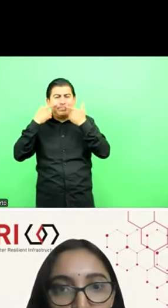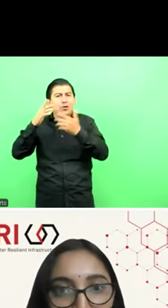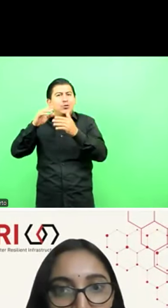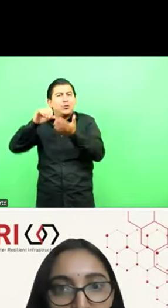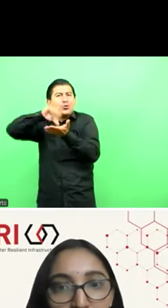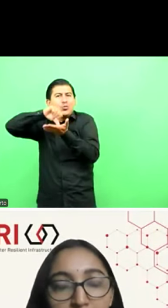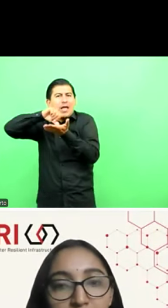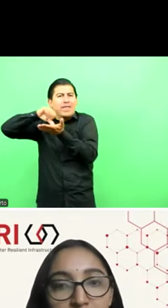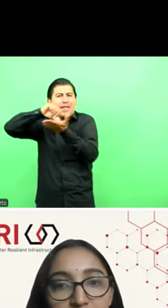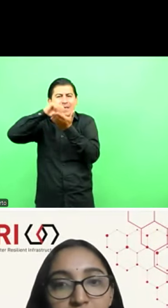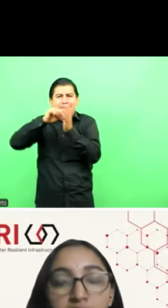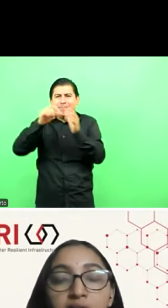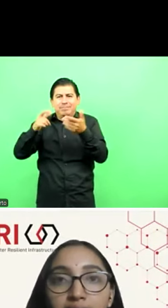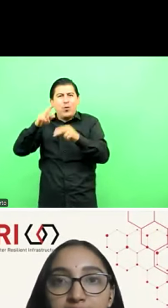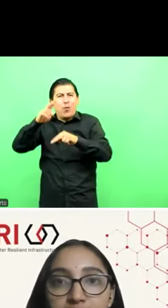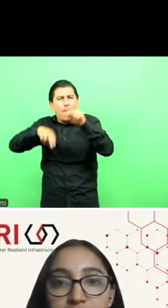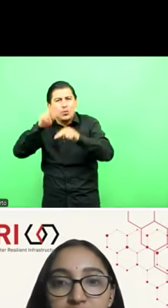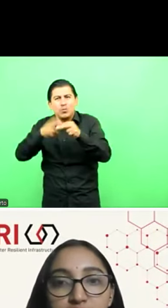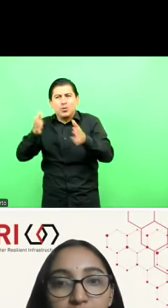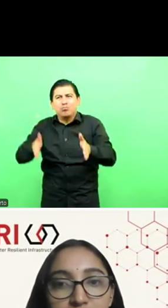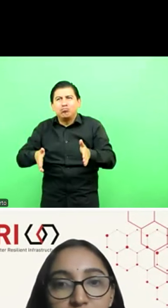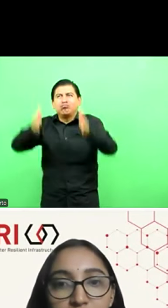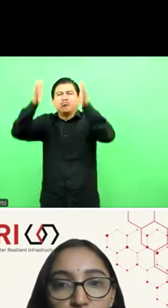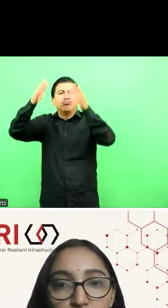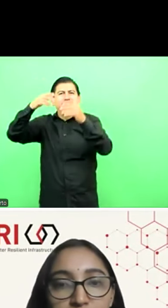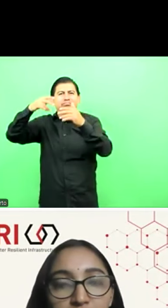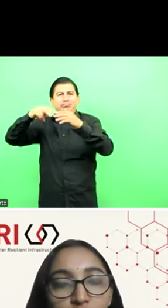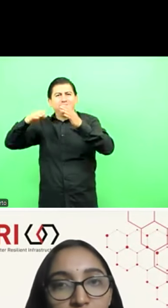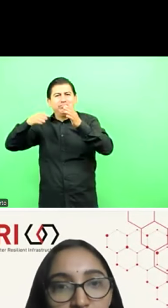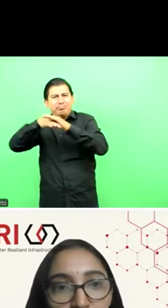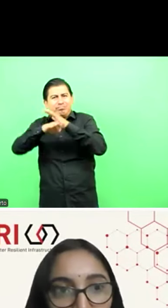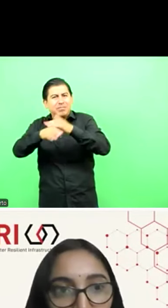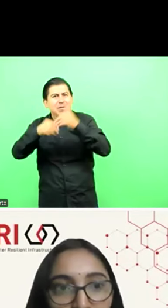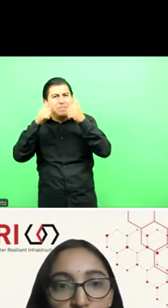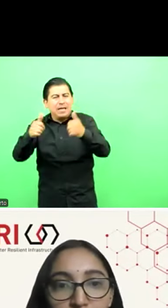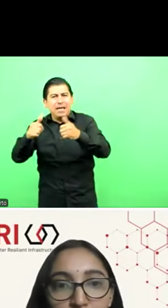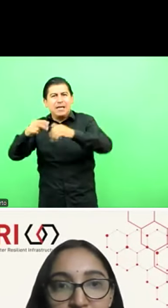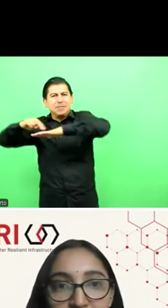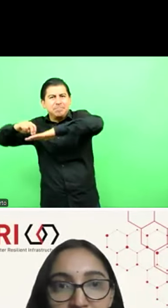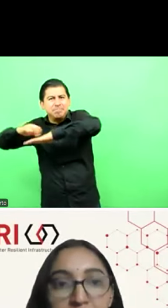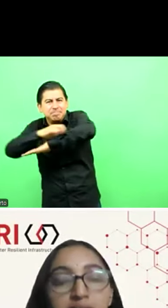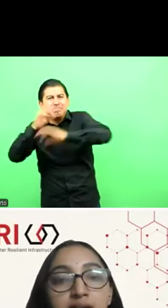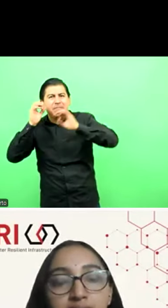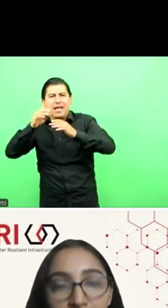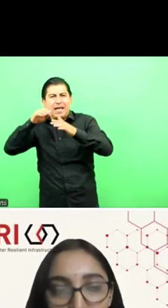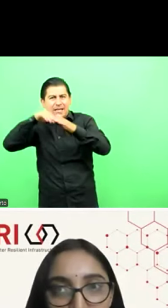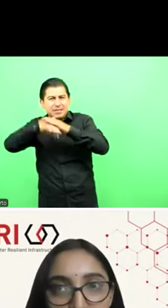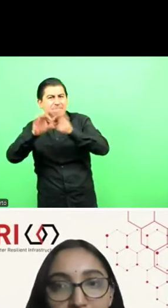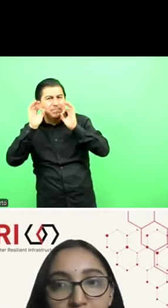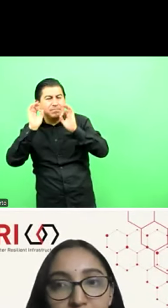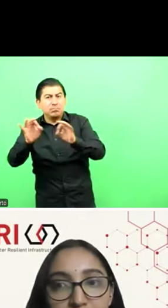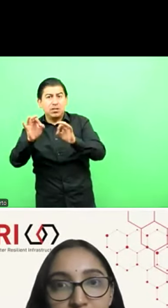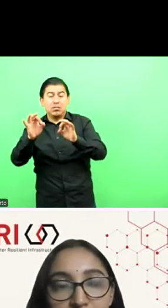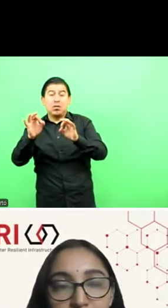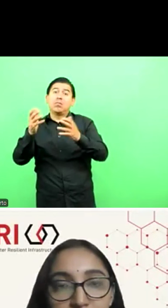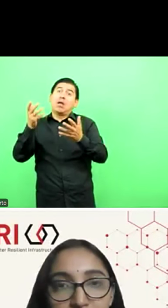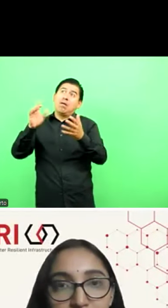through MDBs, access to data, tools, and knowledge by urban local bodies. Next slide,